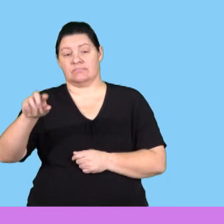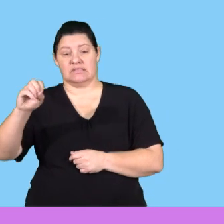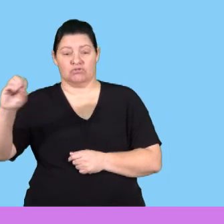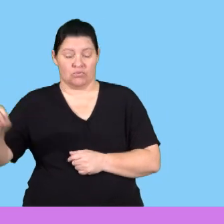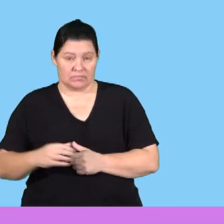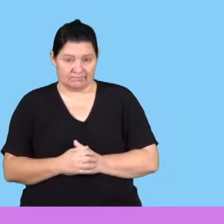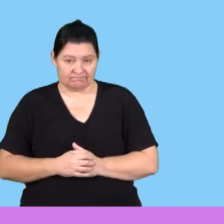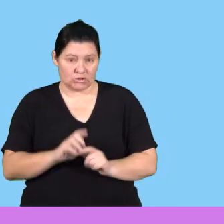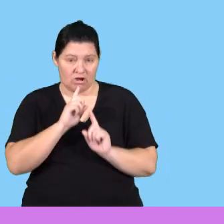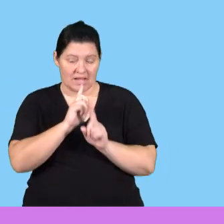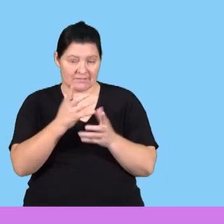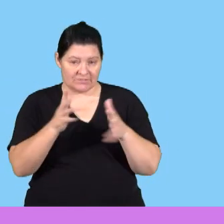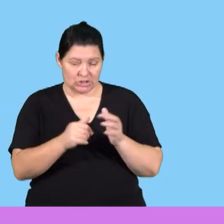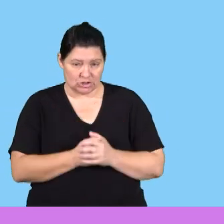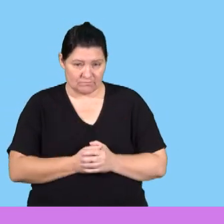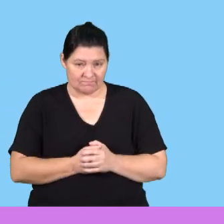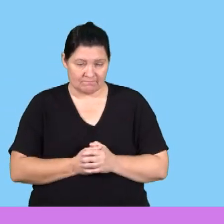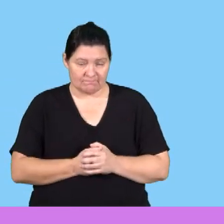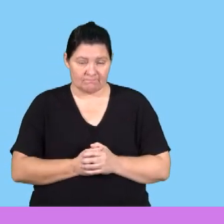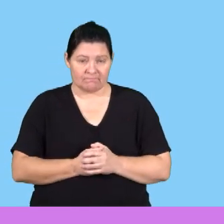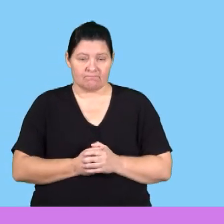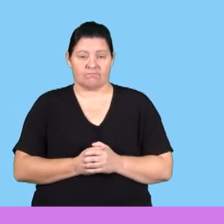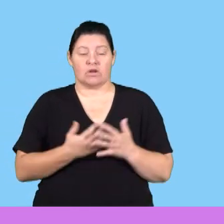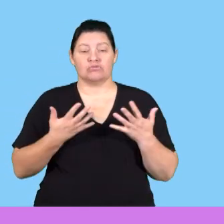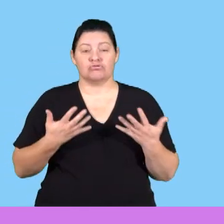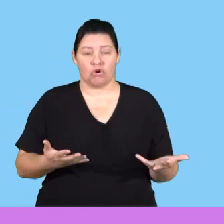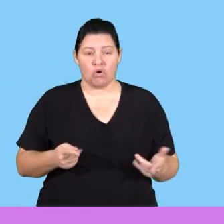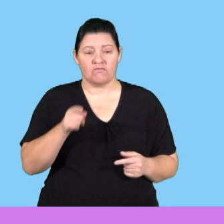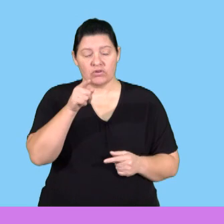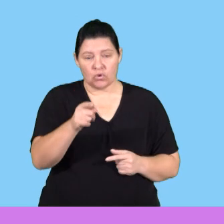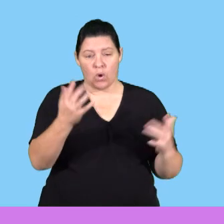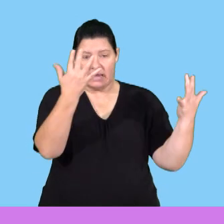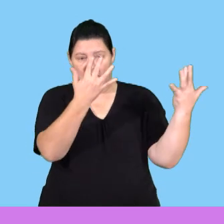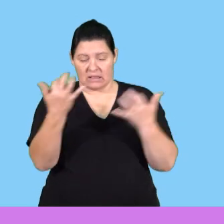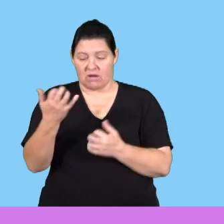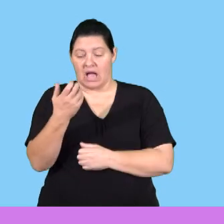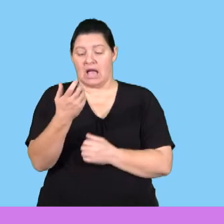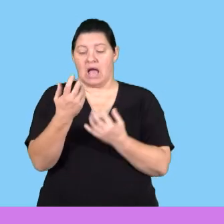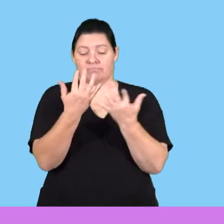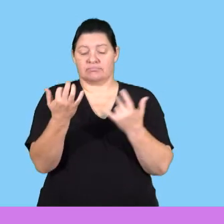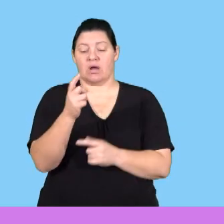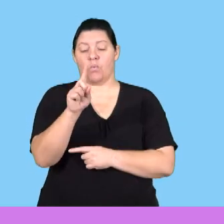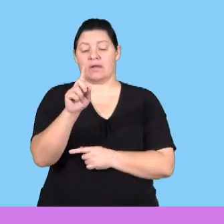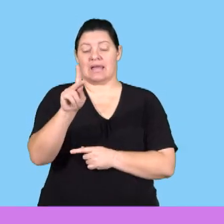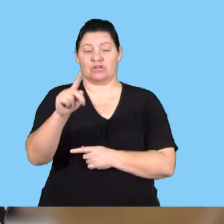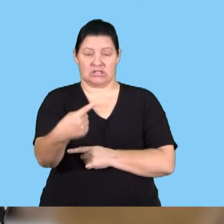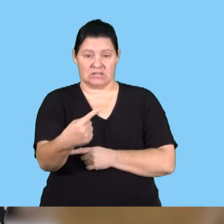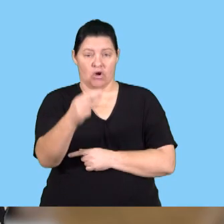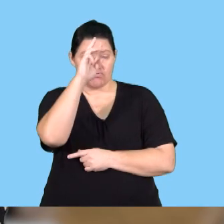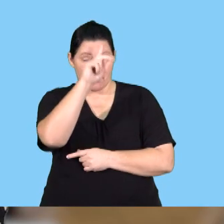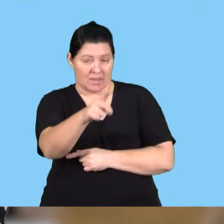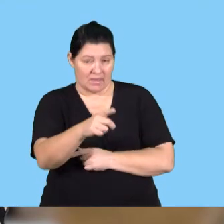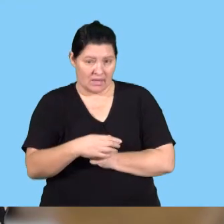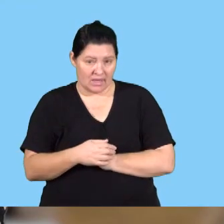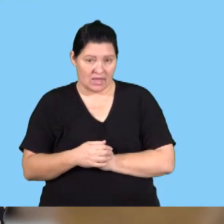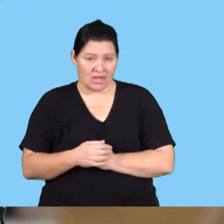So we have answered this question. So if you have to calculate the cost of 1 kilogram, just